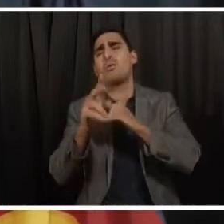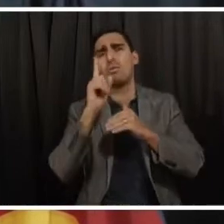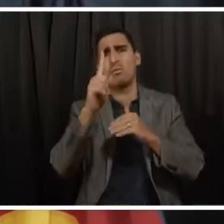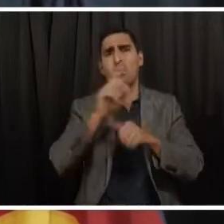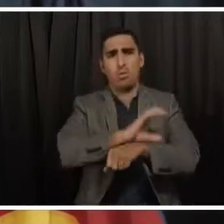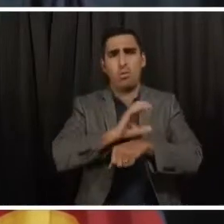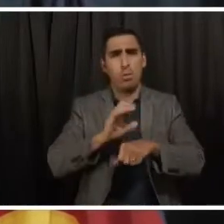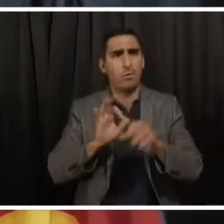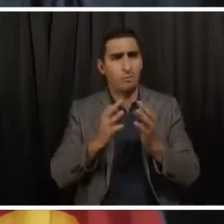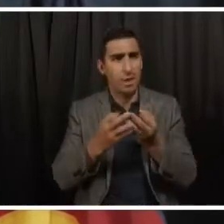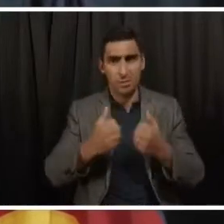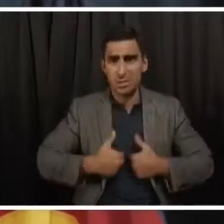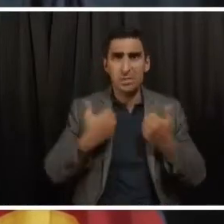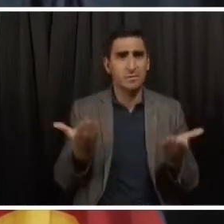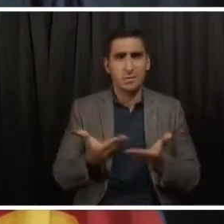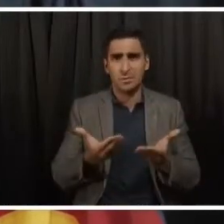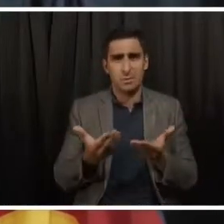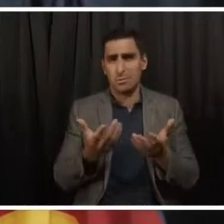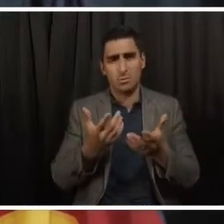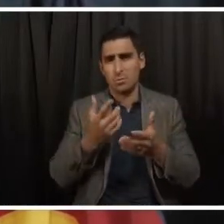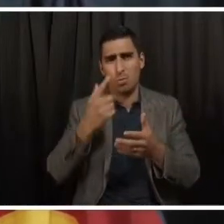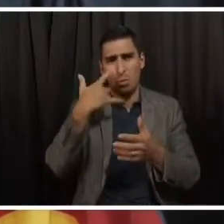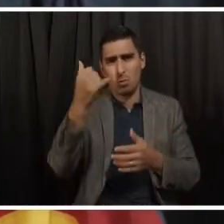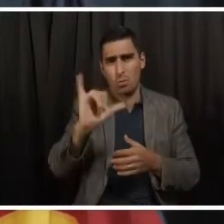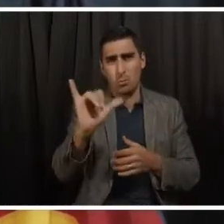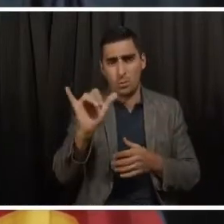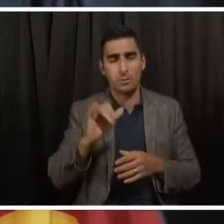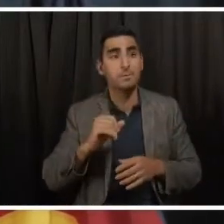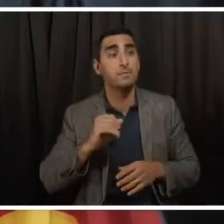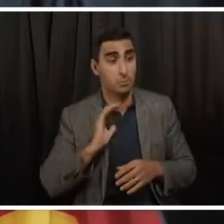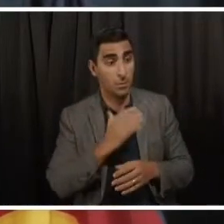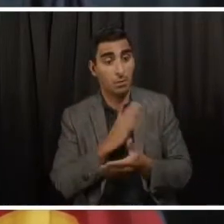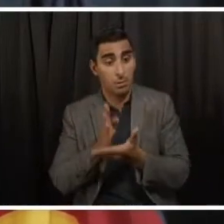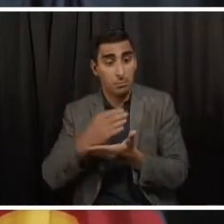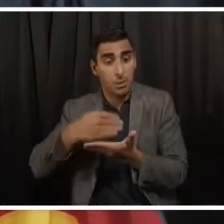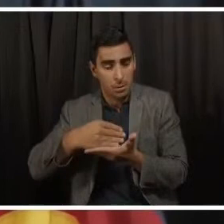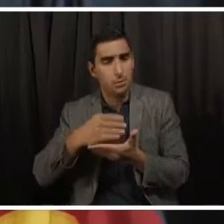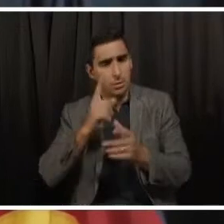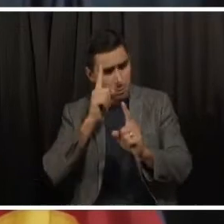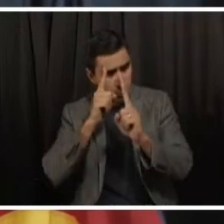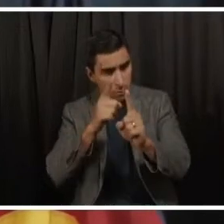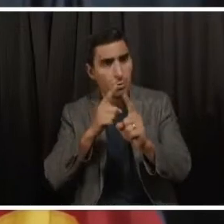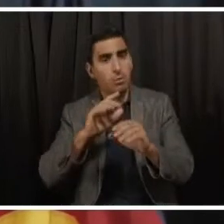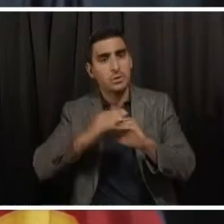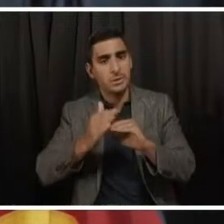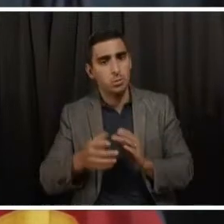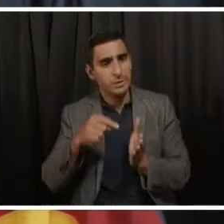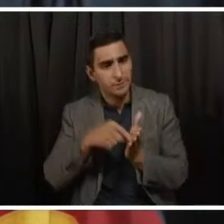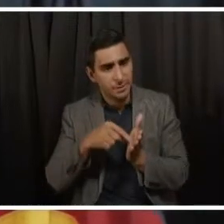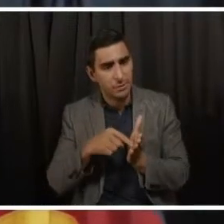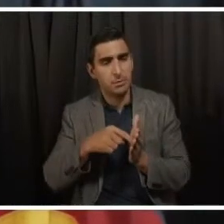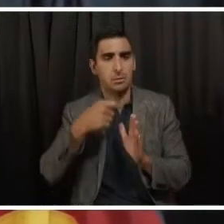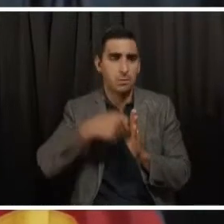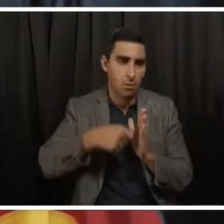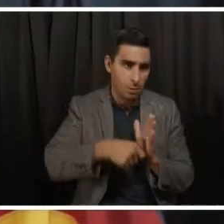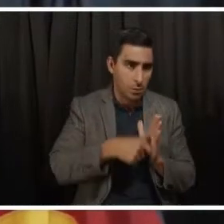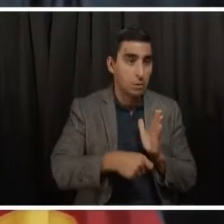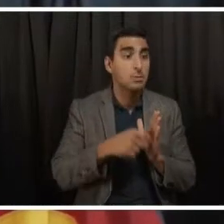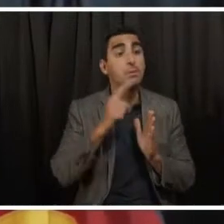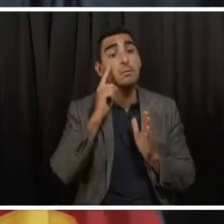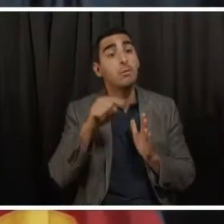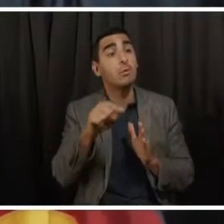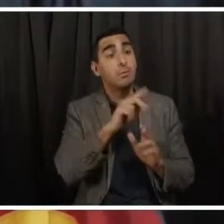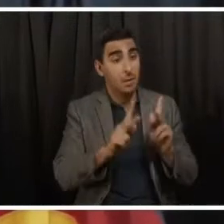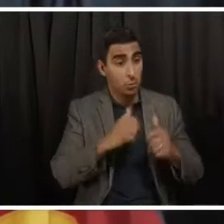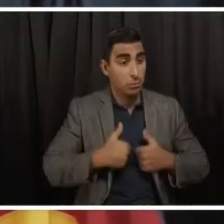Thank you very much. So our budget proposes reducing fees, reducing costs, saving Coloradans money, whether